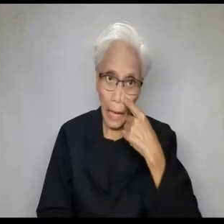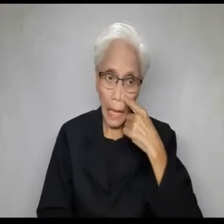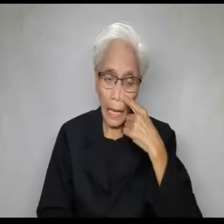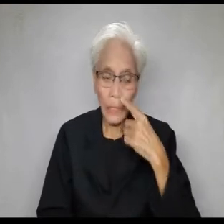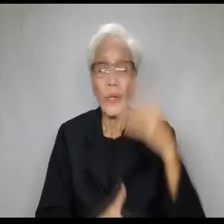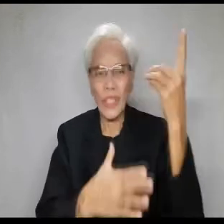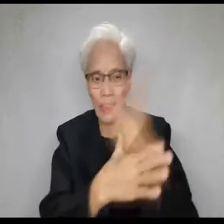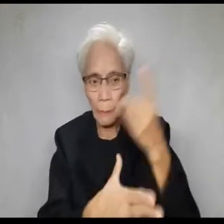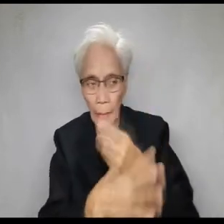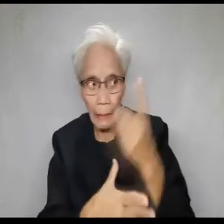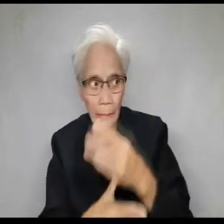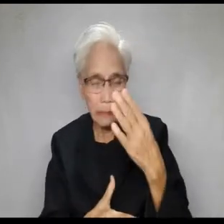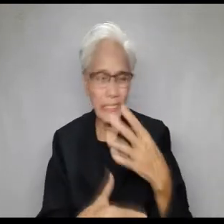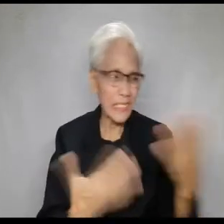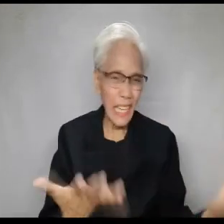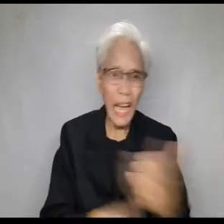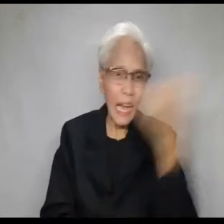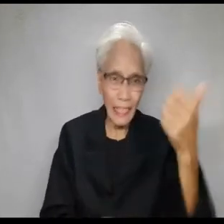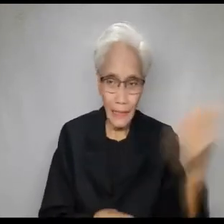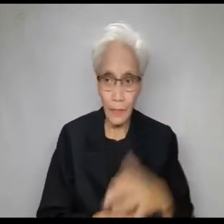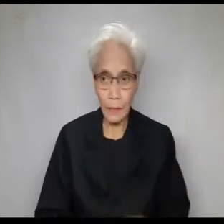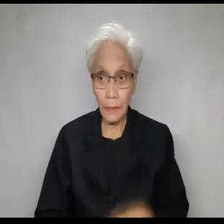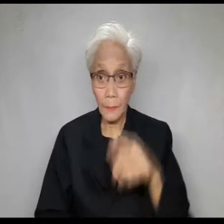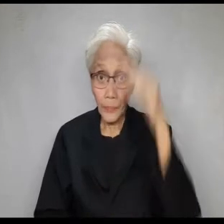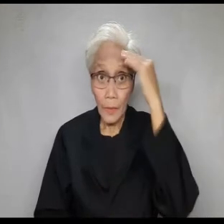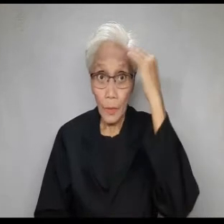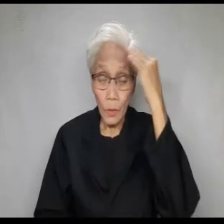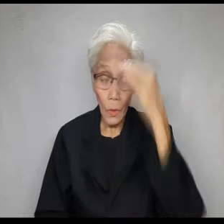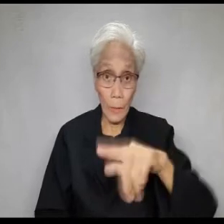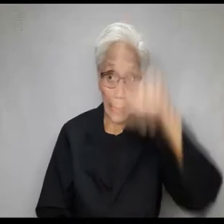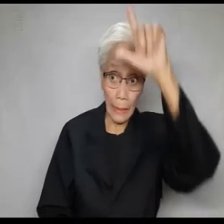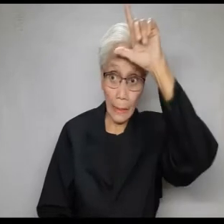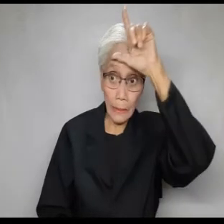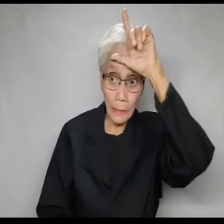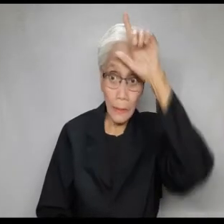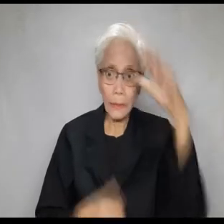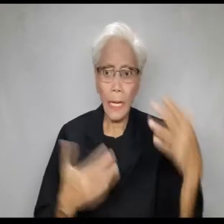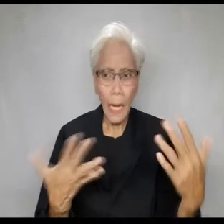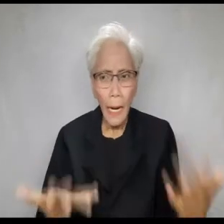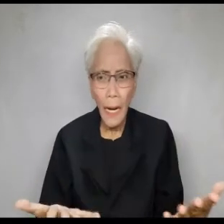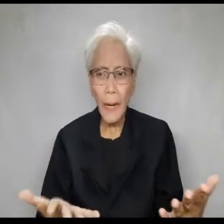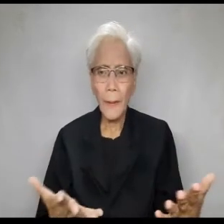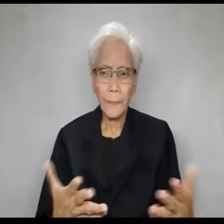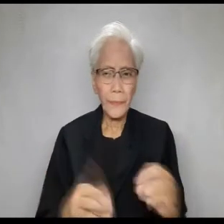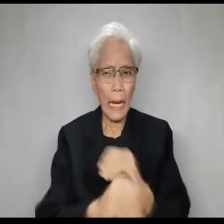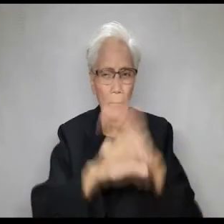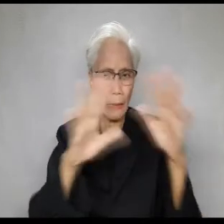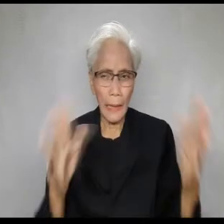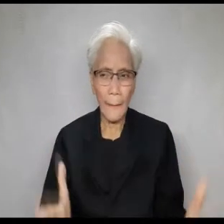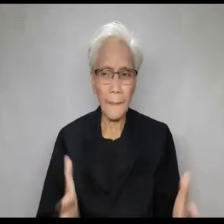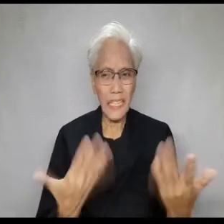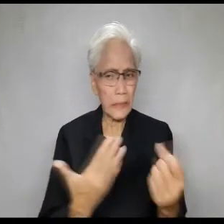an annoying, bothersome presence. Alam nyo, losers brighten up a room by